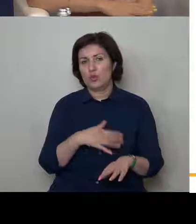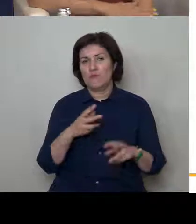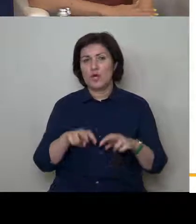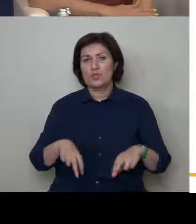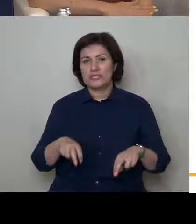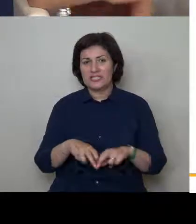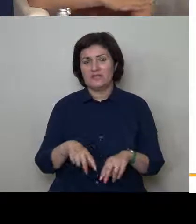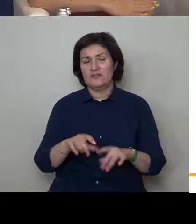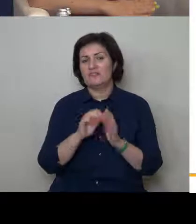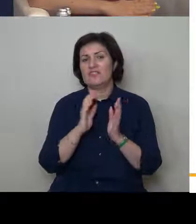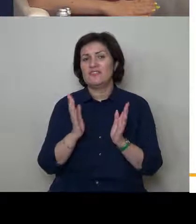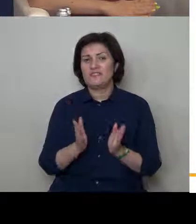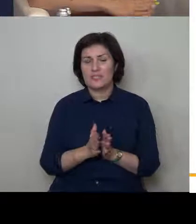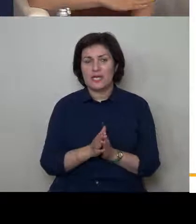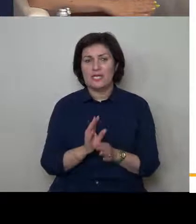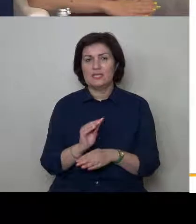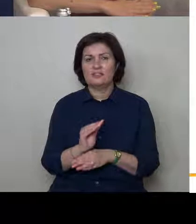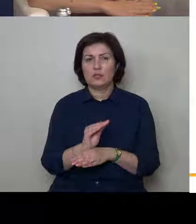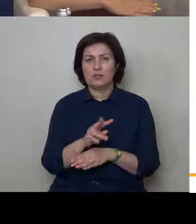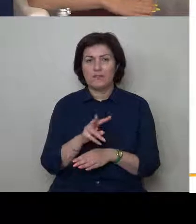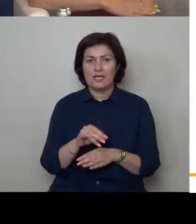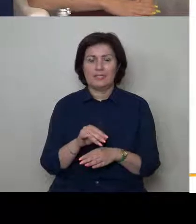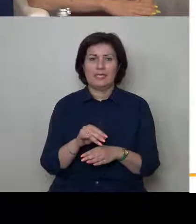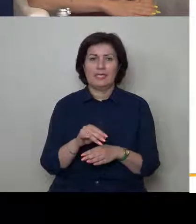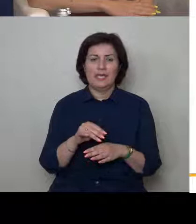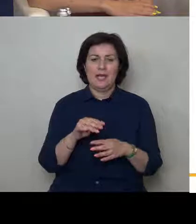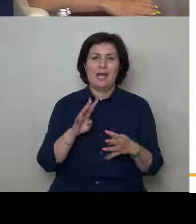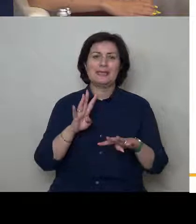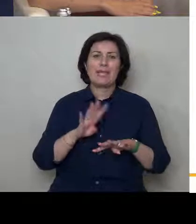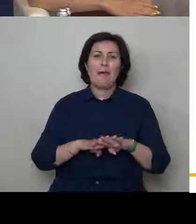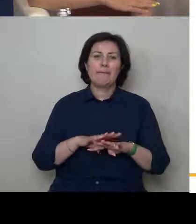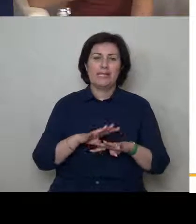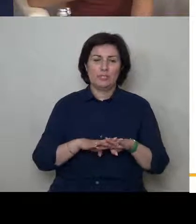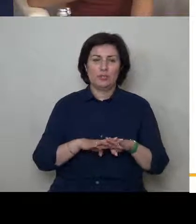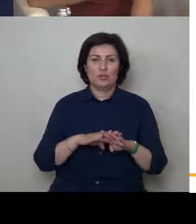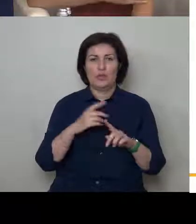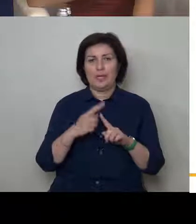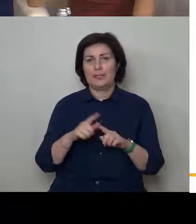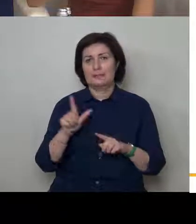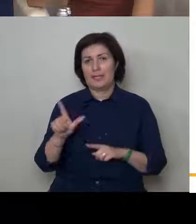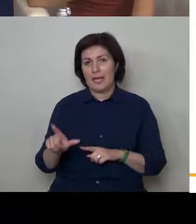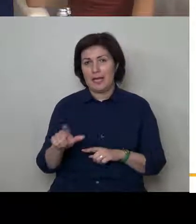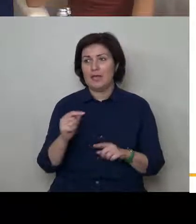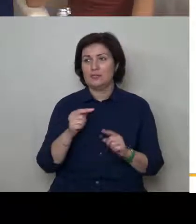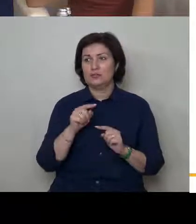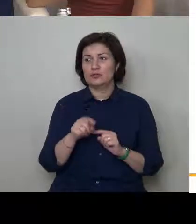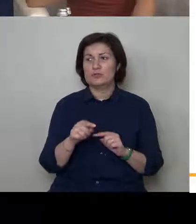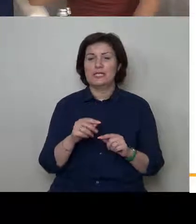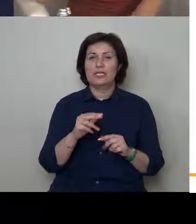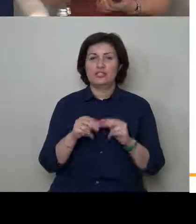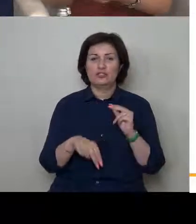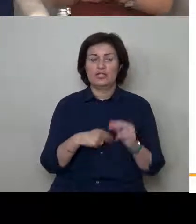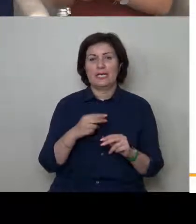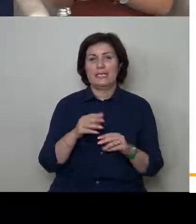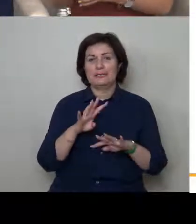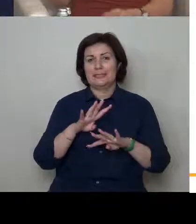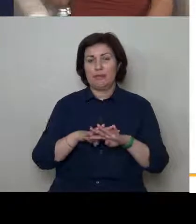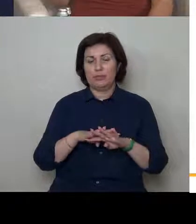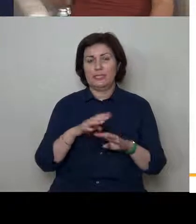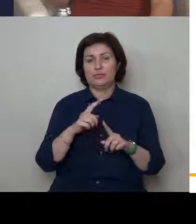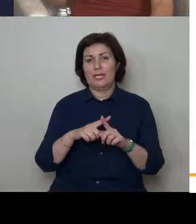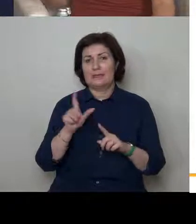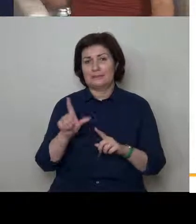in Cherkasy that was investigated for a very long time, and then they blamed Excel forms,